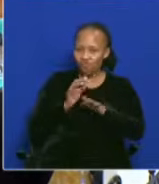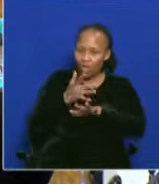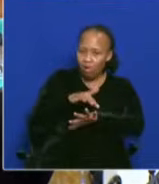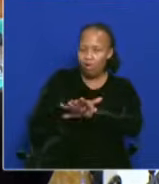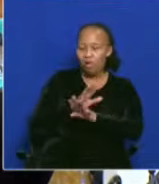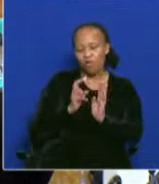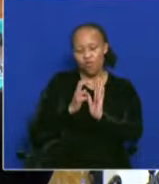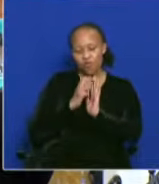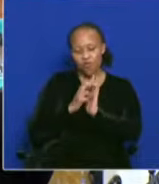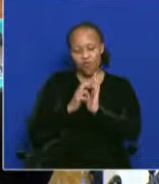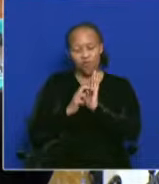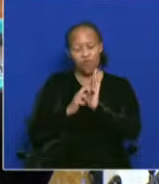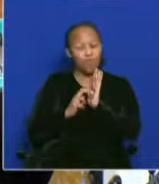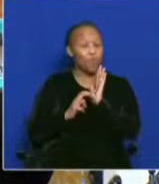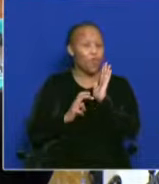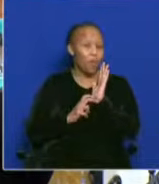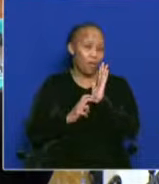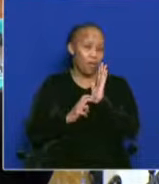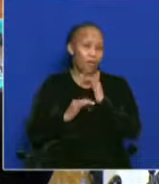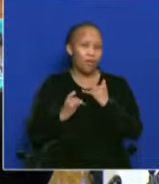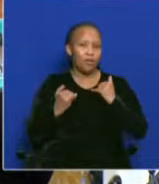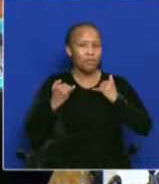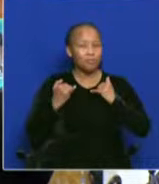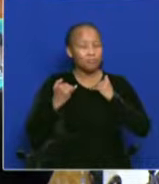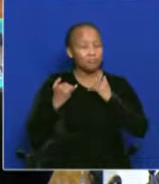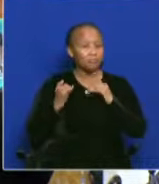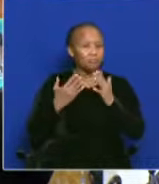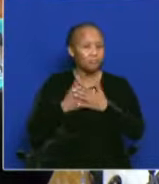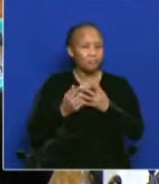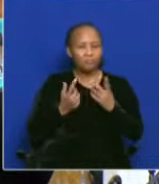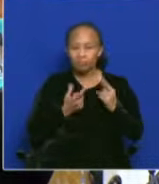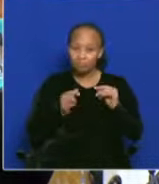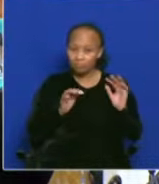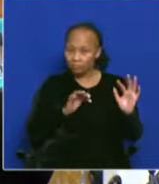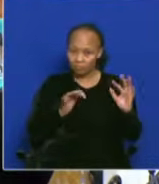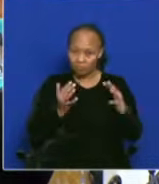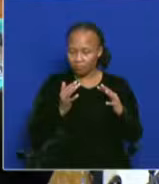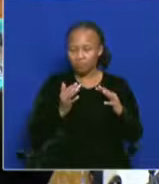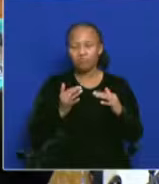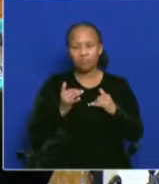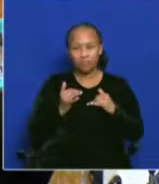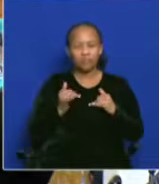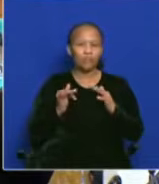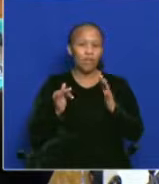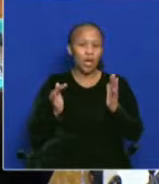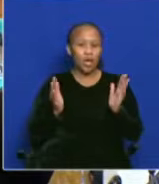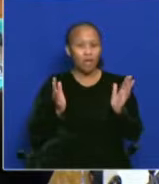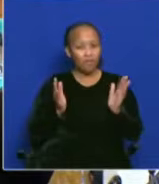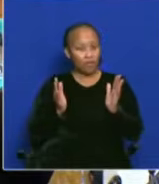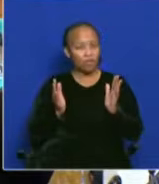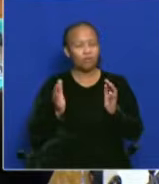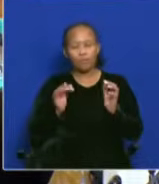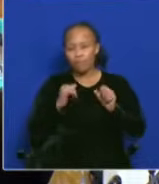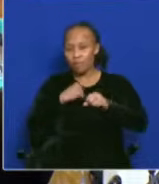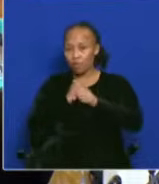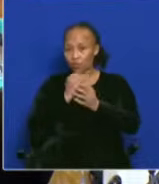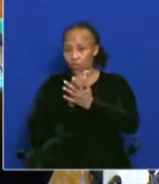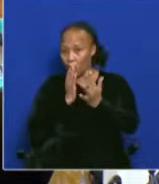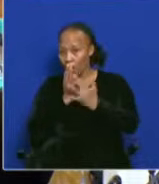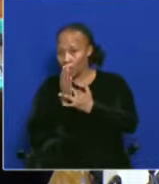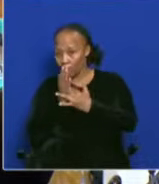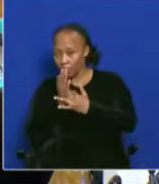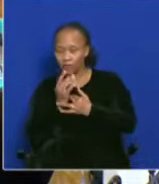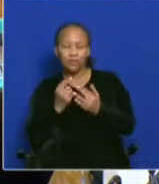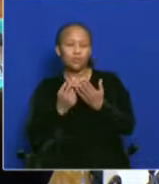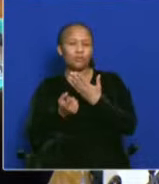facilitating access and putting MTN in contact with Siberia for bulk service provision